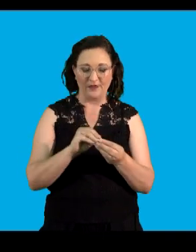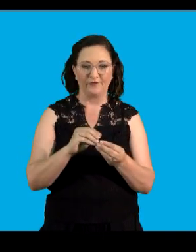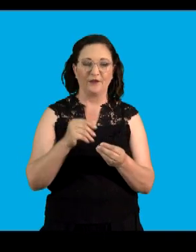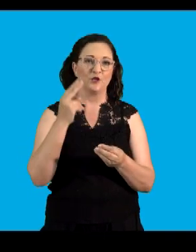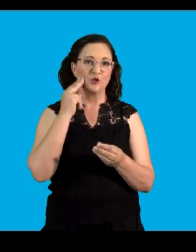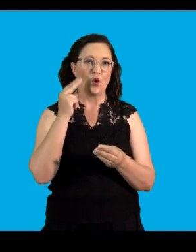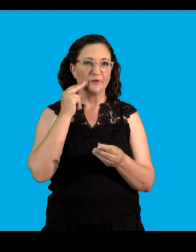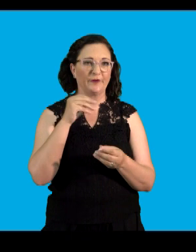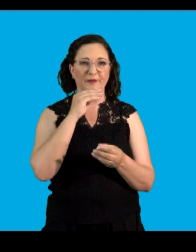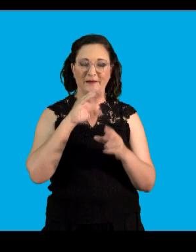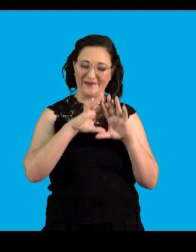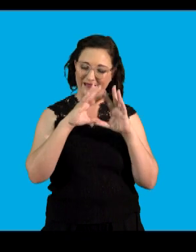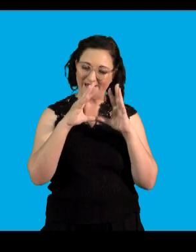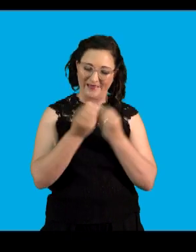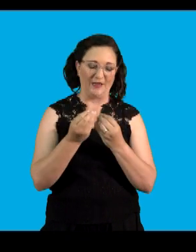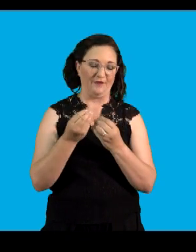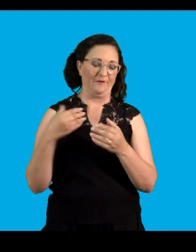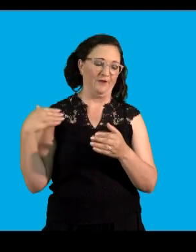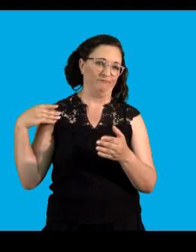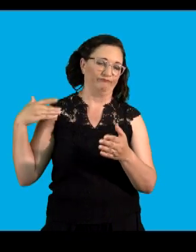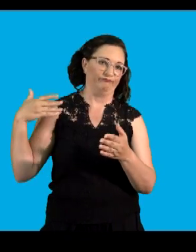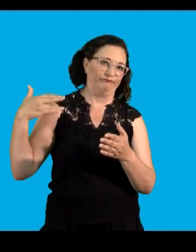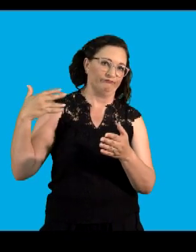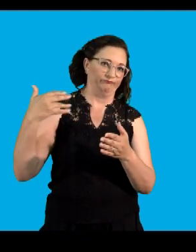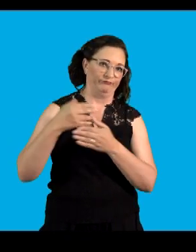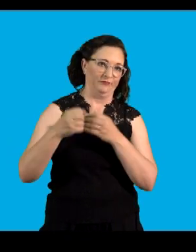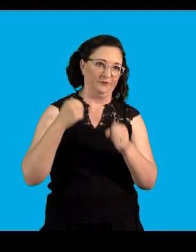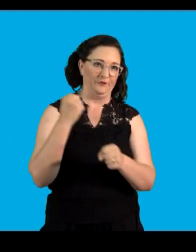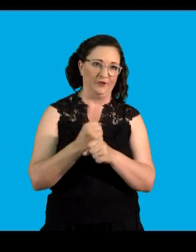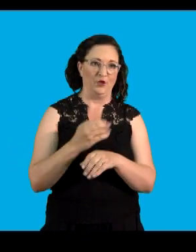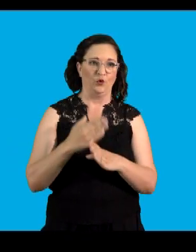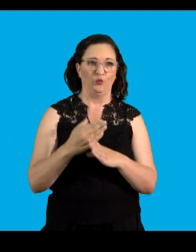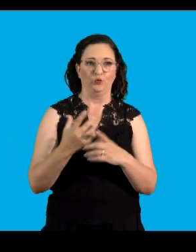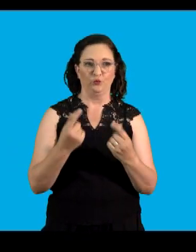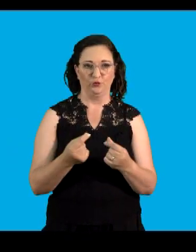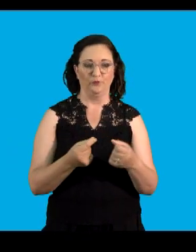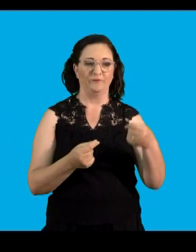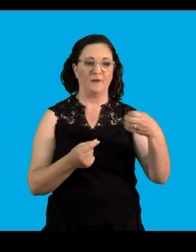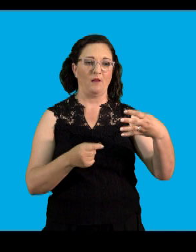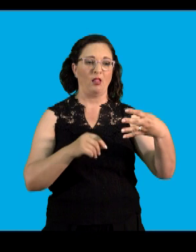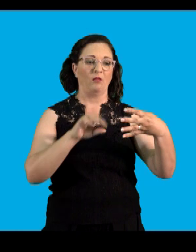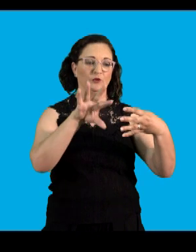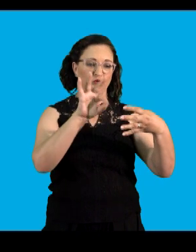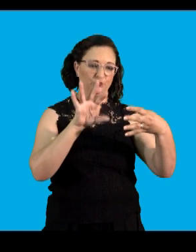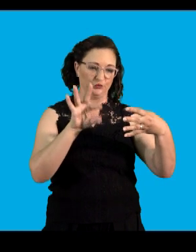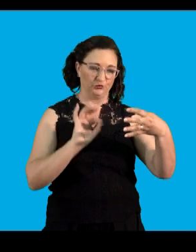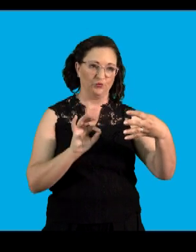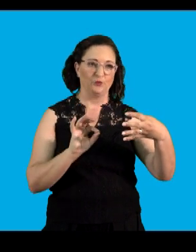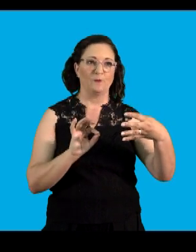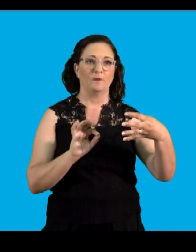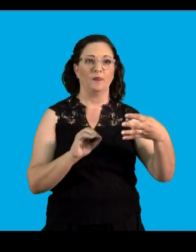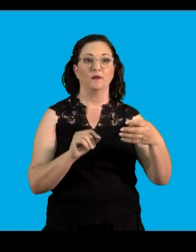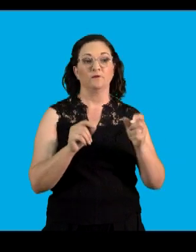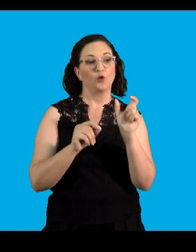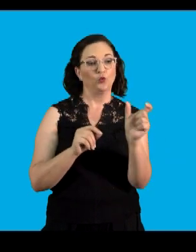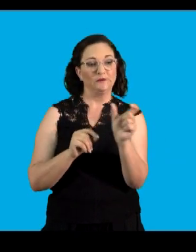it covers everything that you've done throughout the year. For example, you'll be having your multiple choice questions, choosing the missing